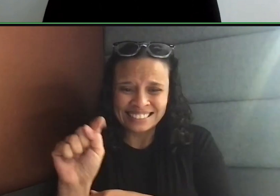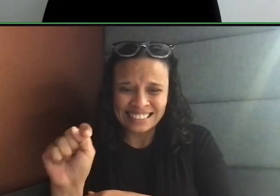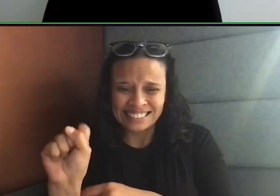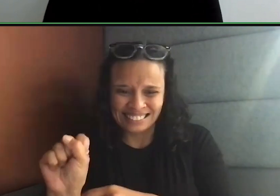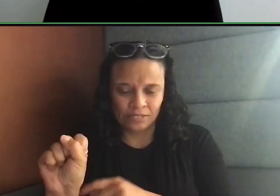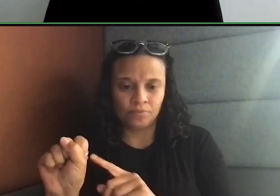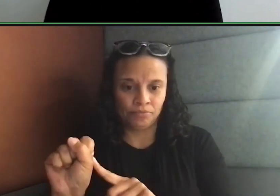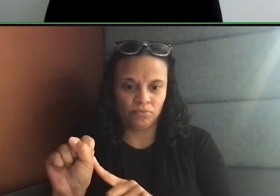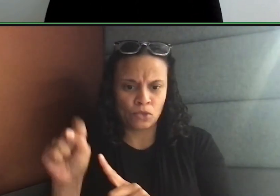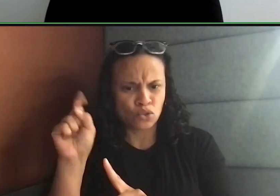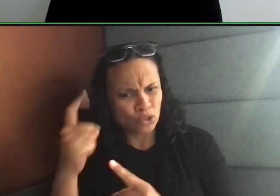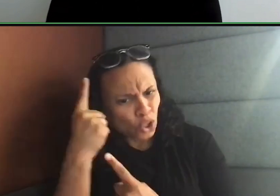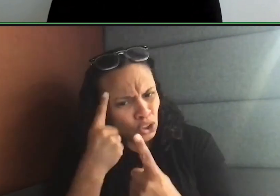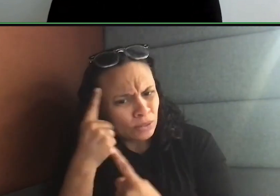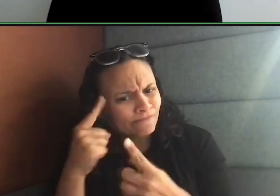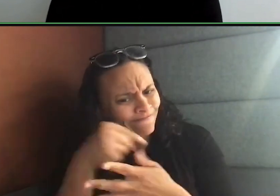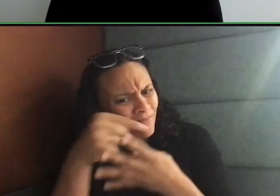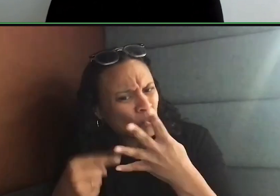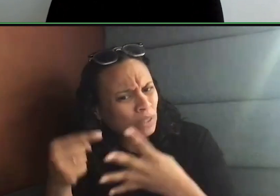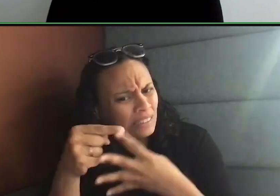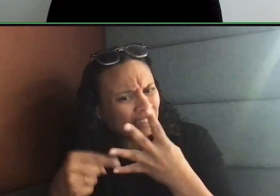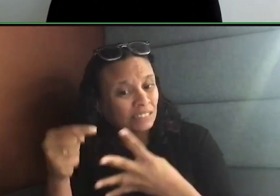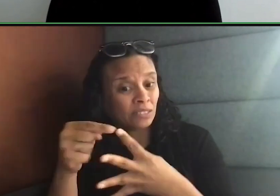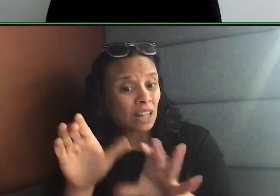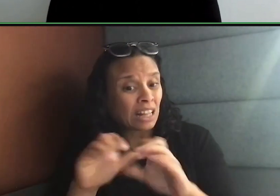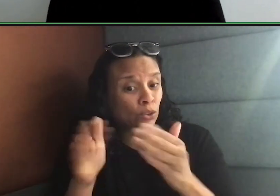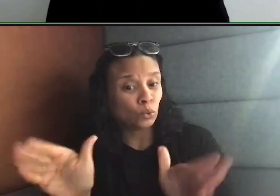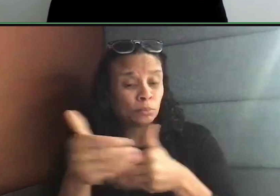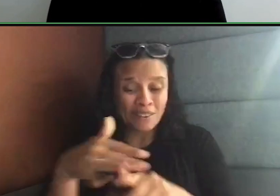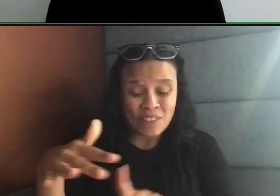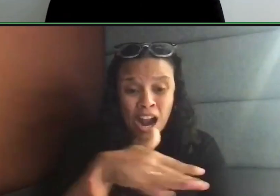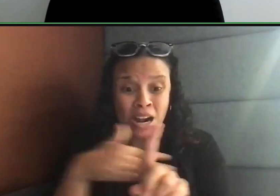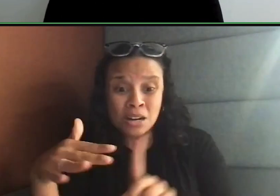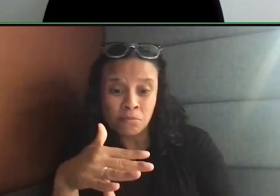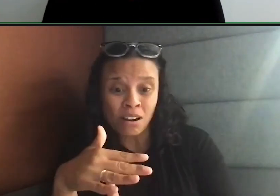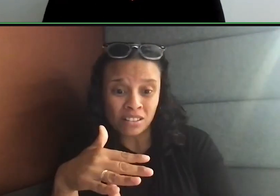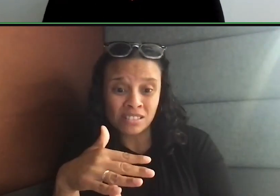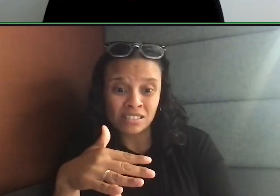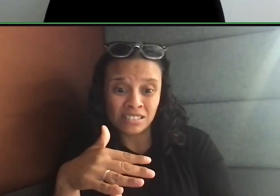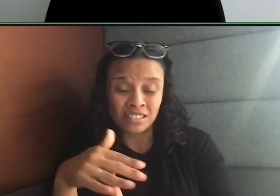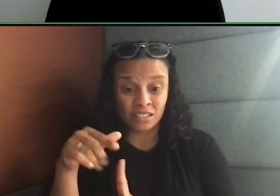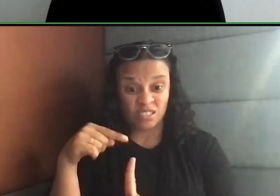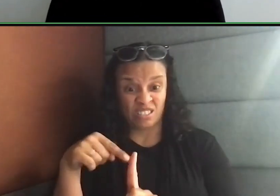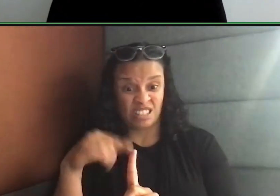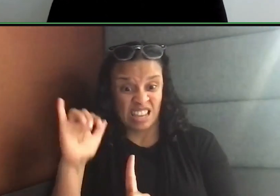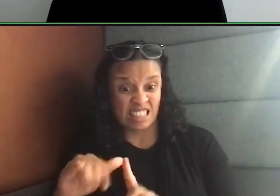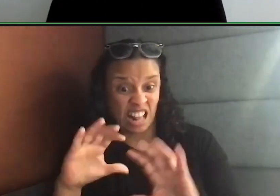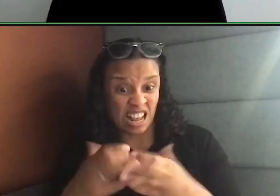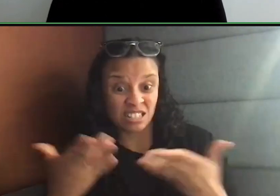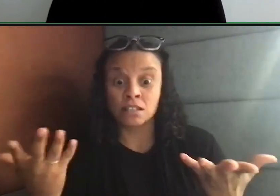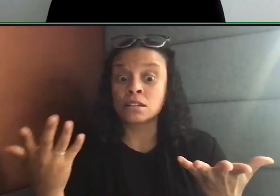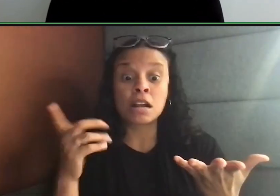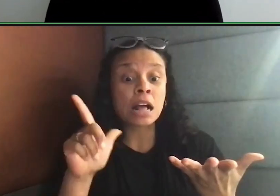thinking about the classroom, is this a classroom that is, for example, like a lab? So there's a lot of